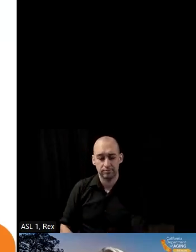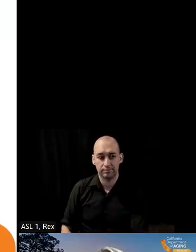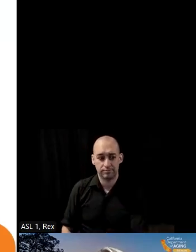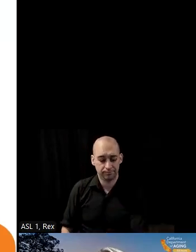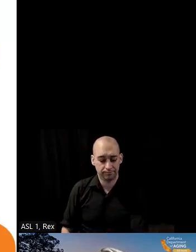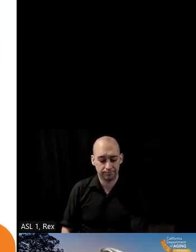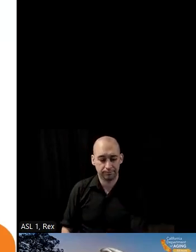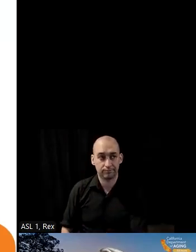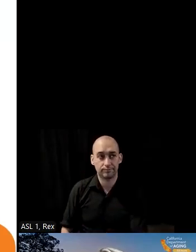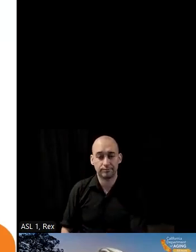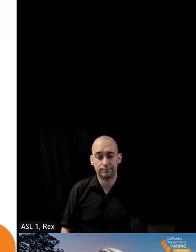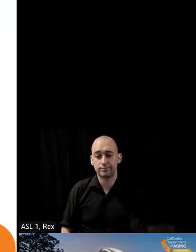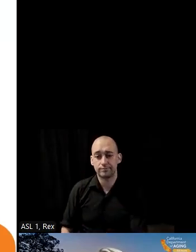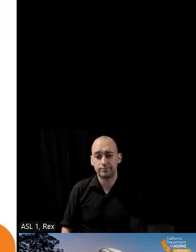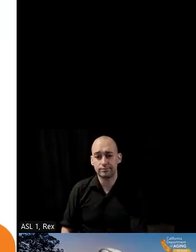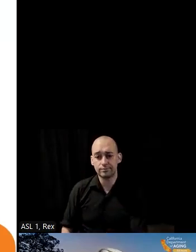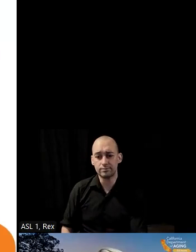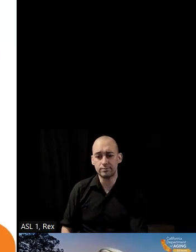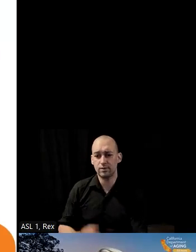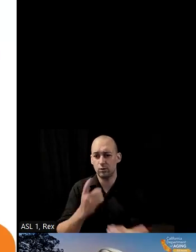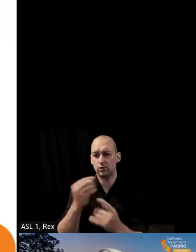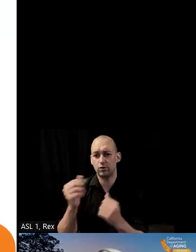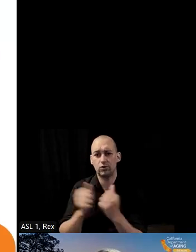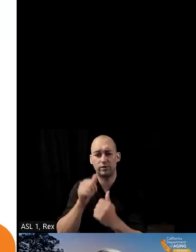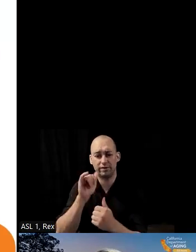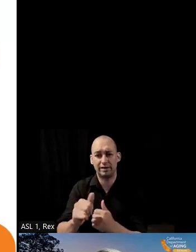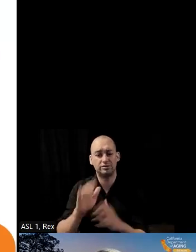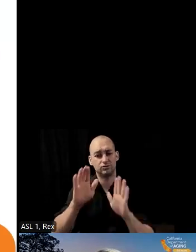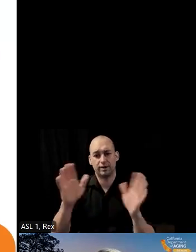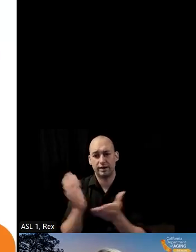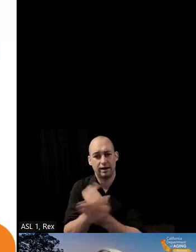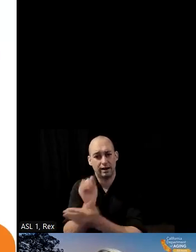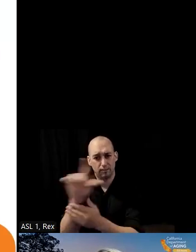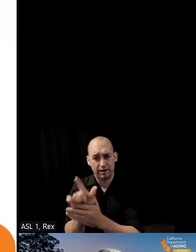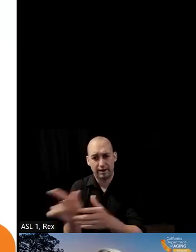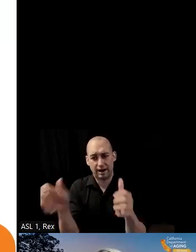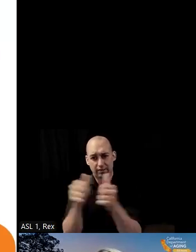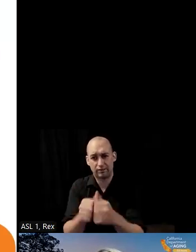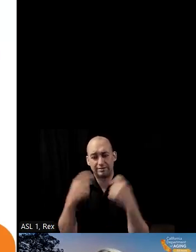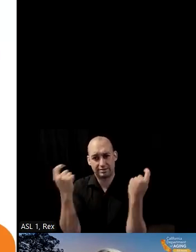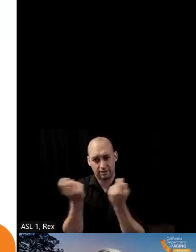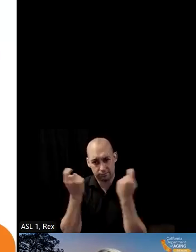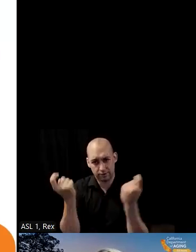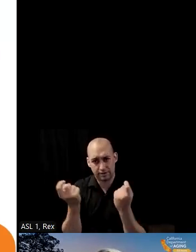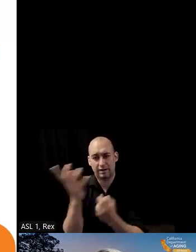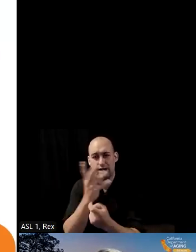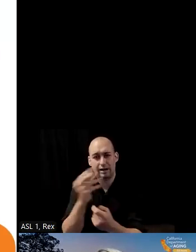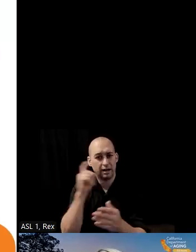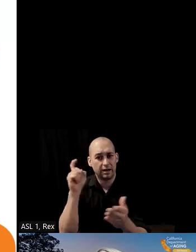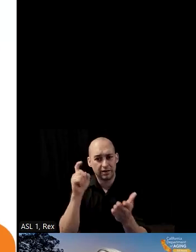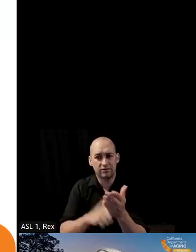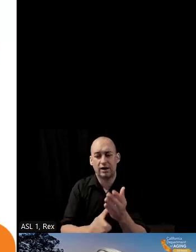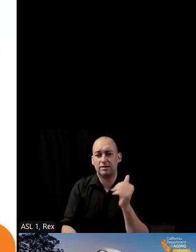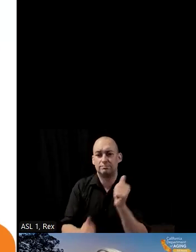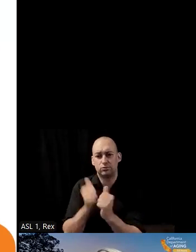importantly, what are we doing with this? It's wonderful to get everybody together and to celebrate and to identify the most